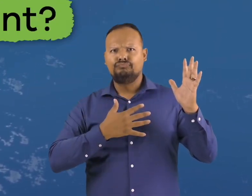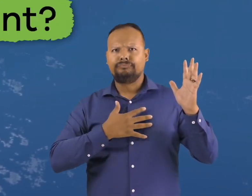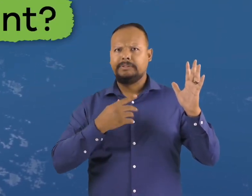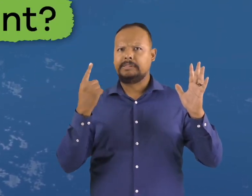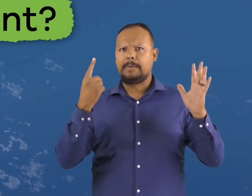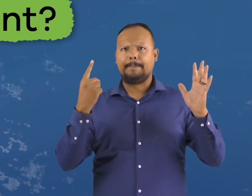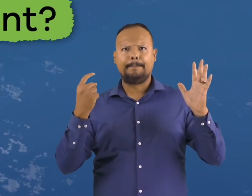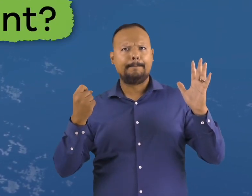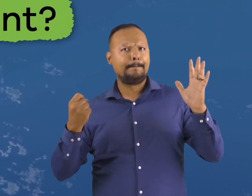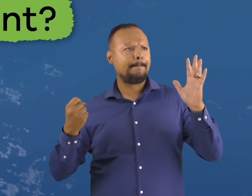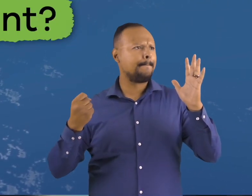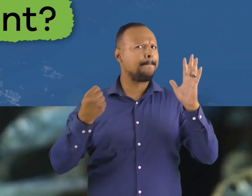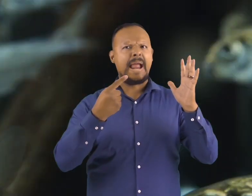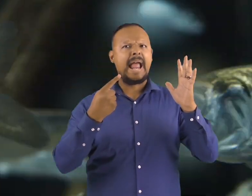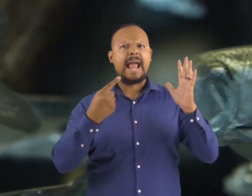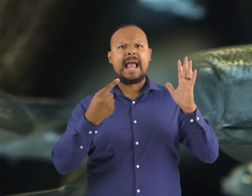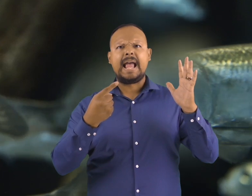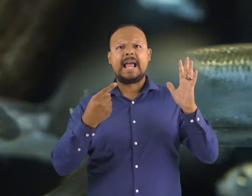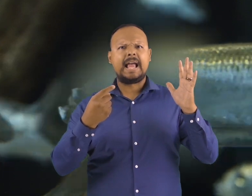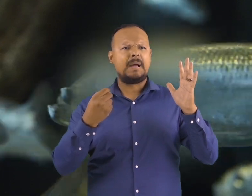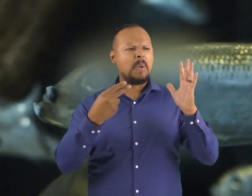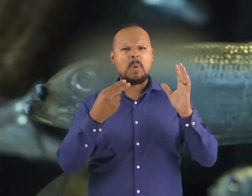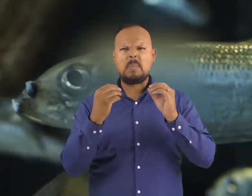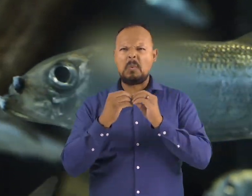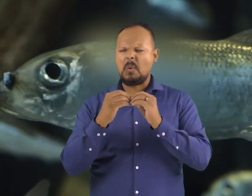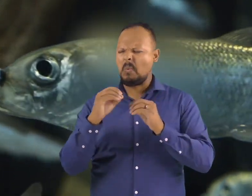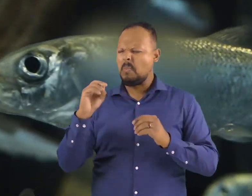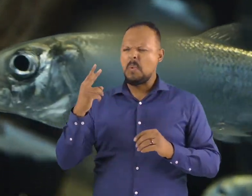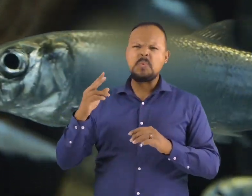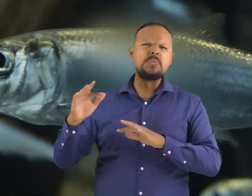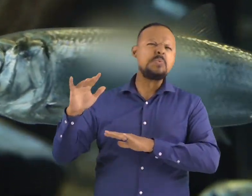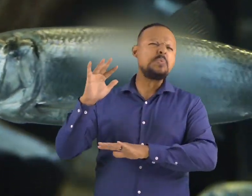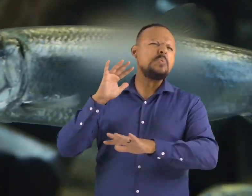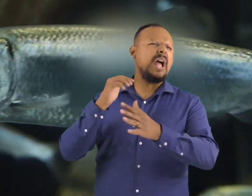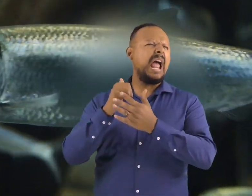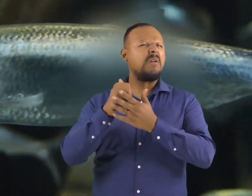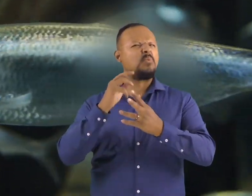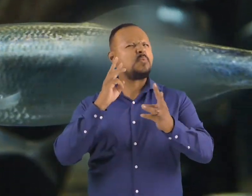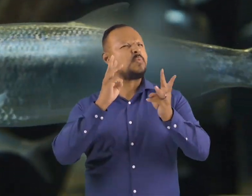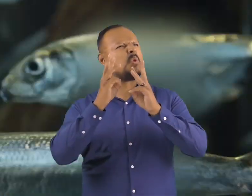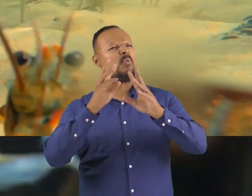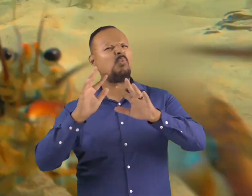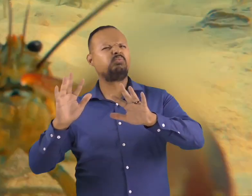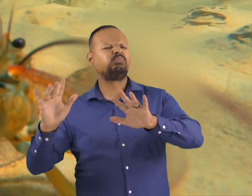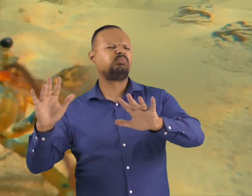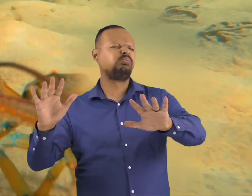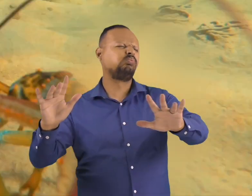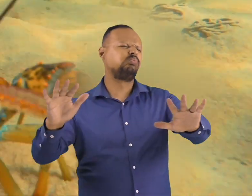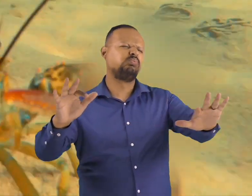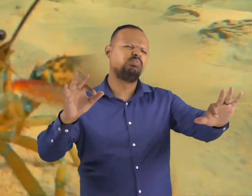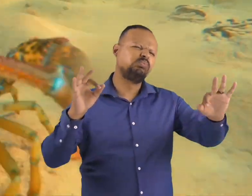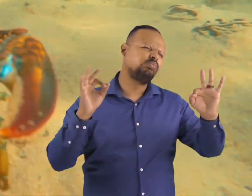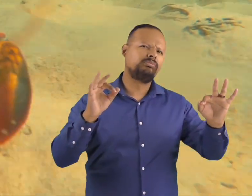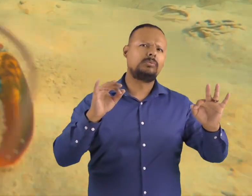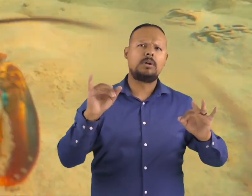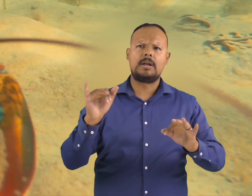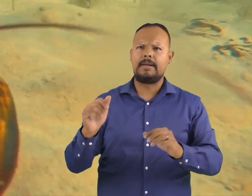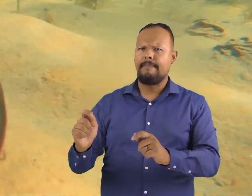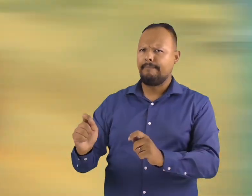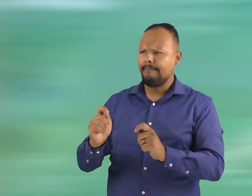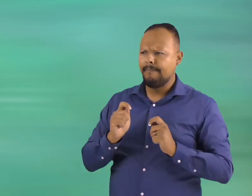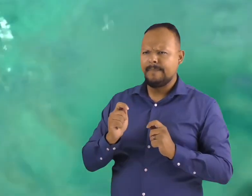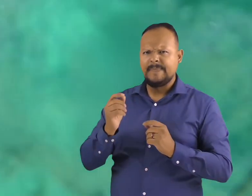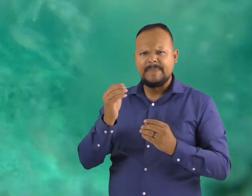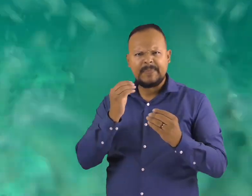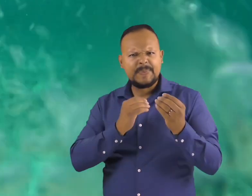Need a hint? Here's two. This special something is also a source of much of the food we eat,